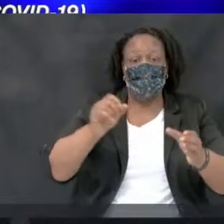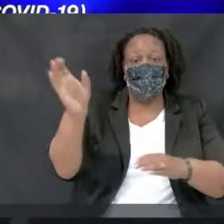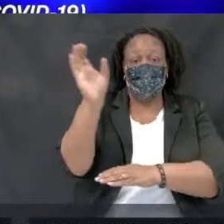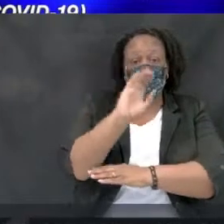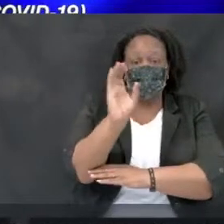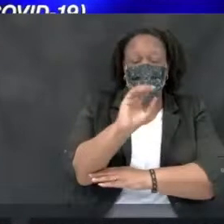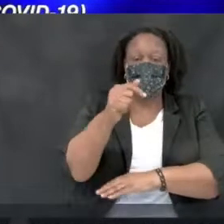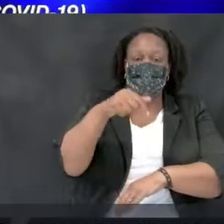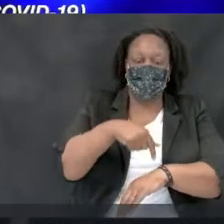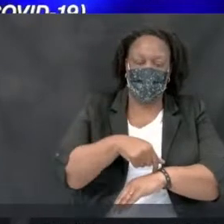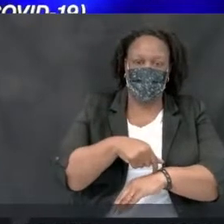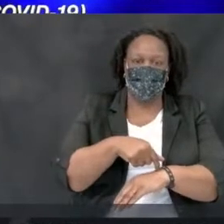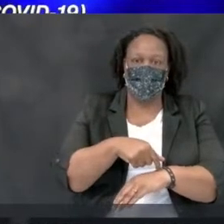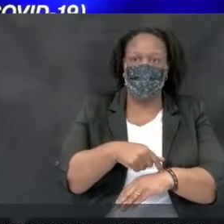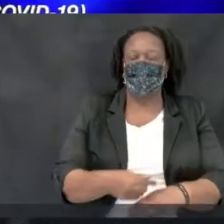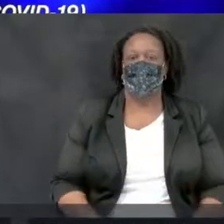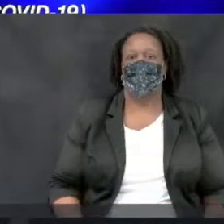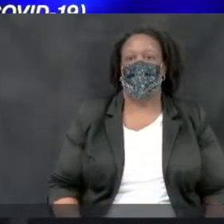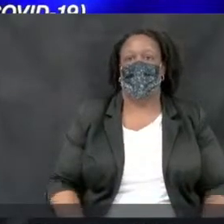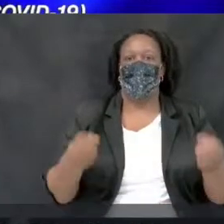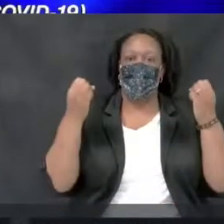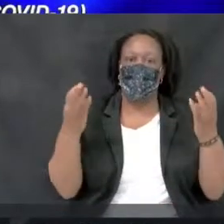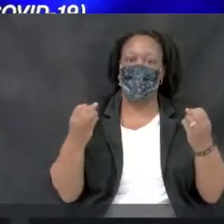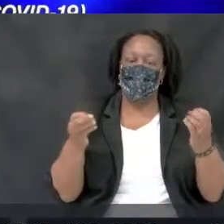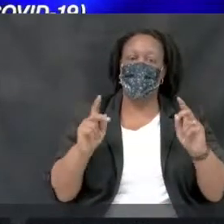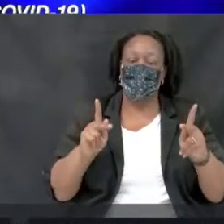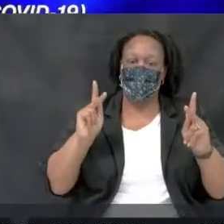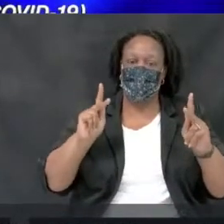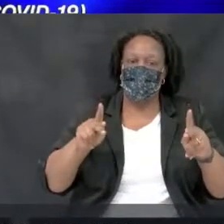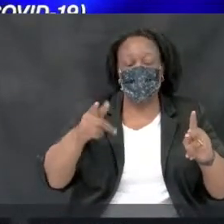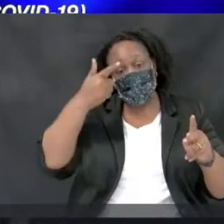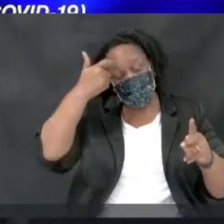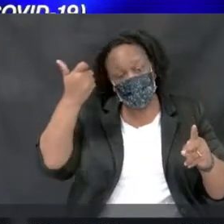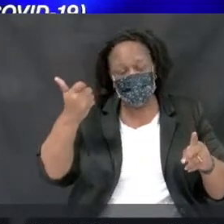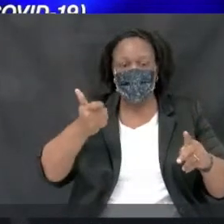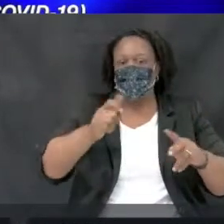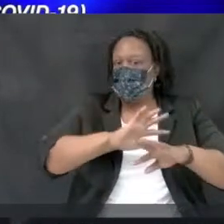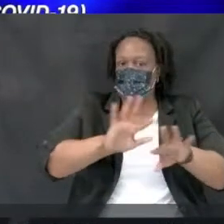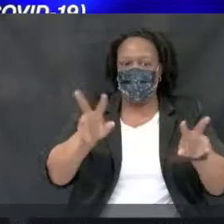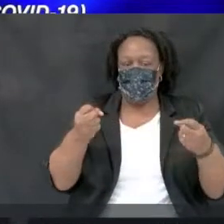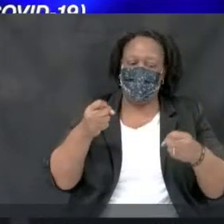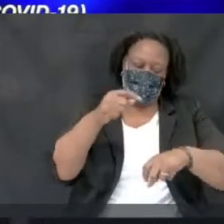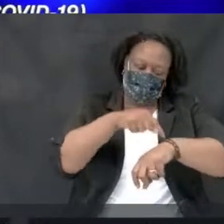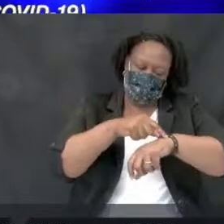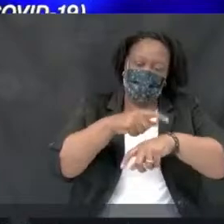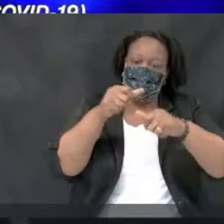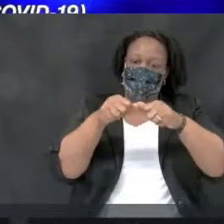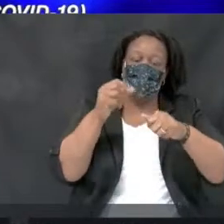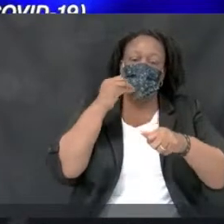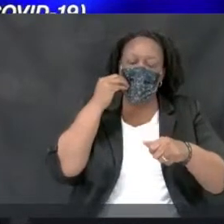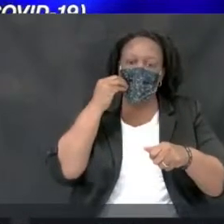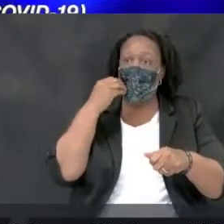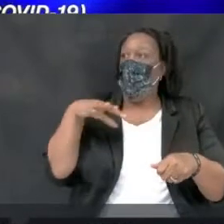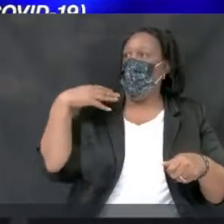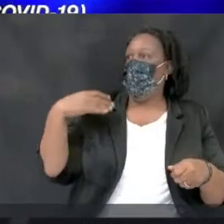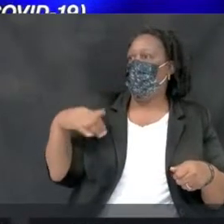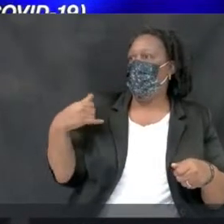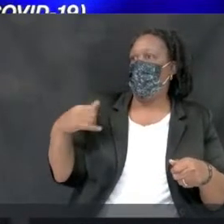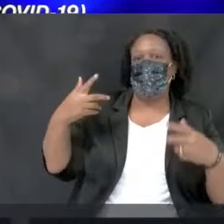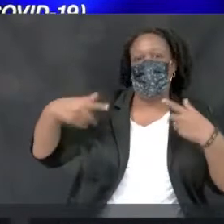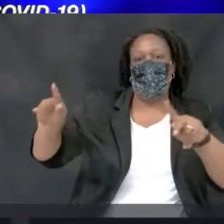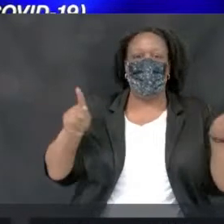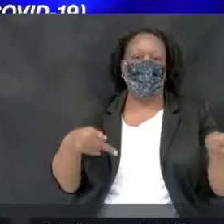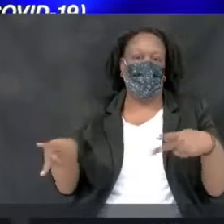curfew, many went out with the belief that the pandemic was over and that we were back to normal, but this is not